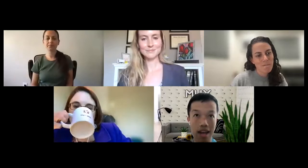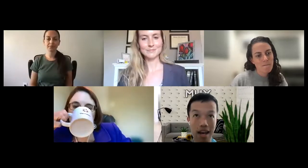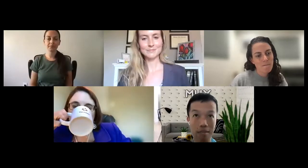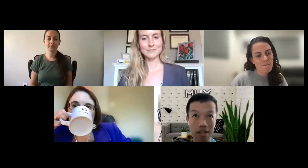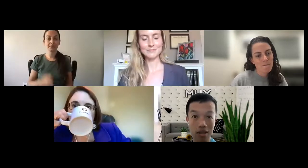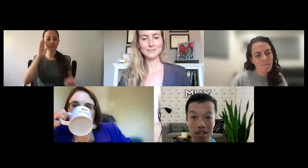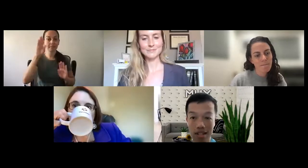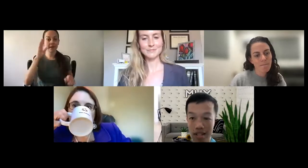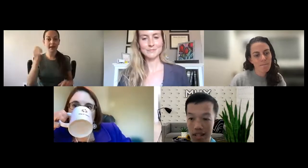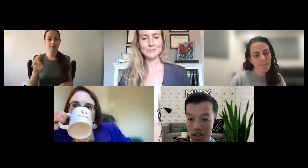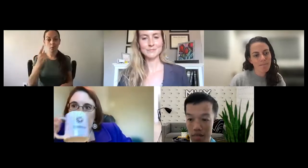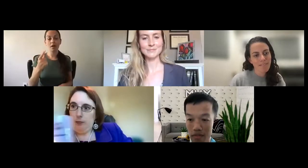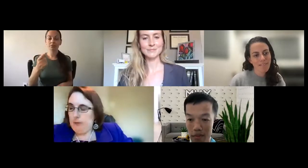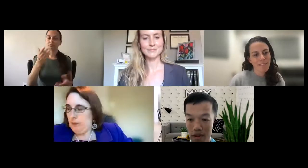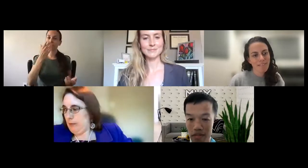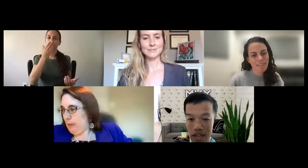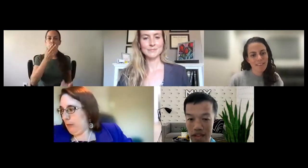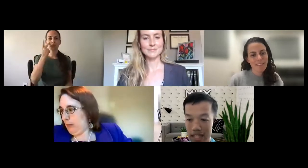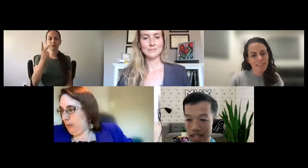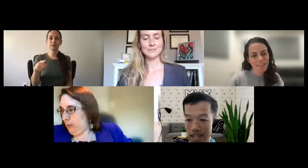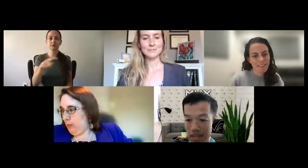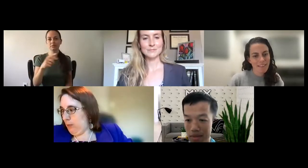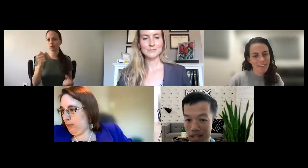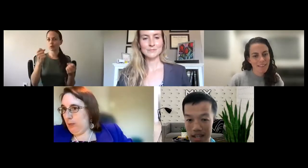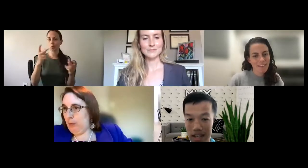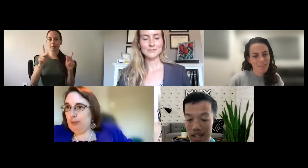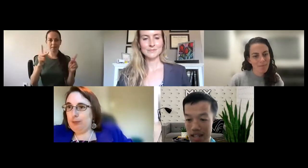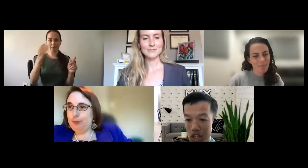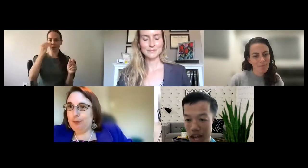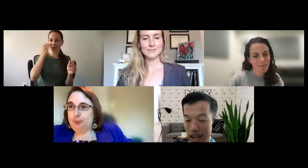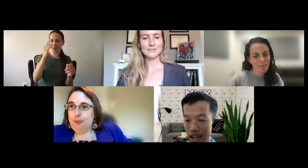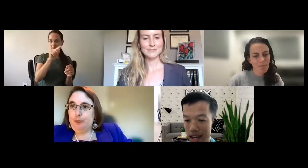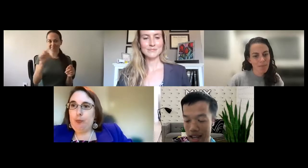Hey, everyone. It's so good to see so many familiar faces and names